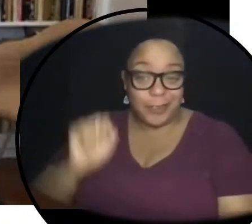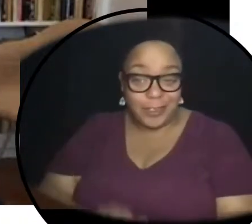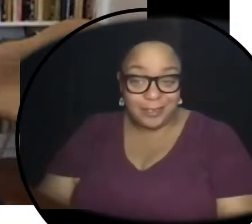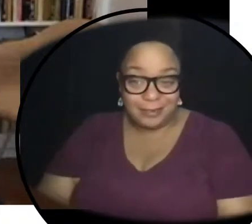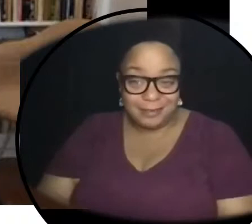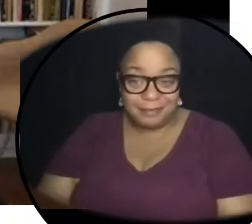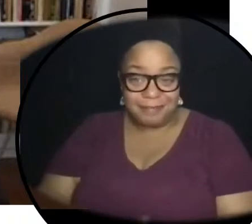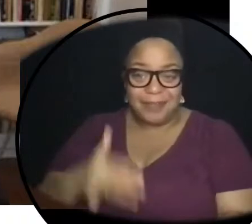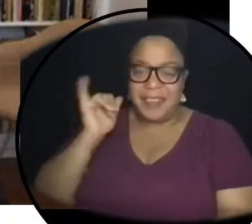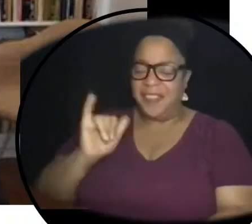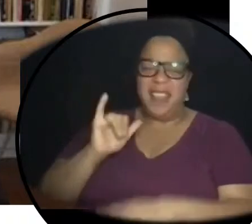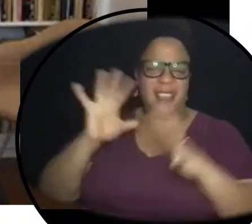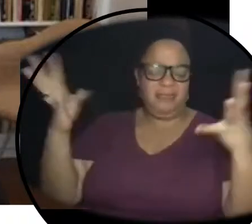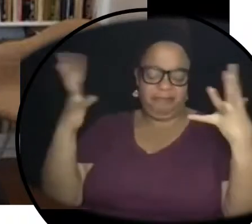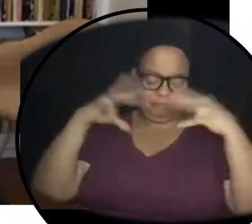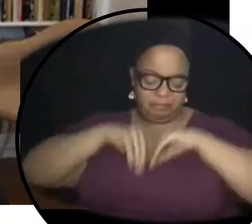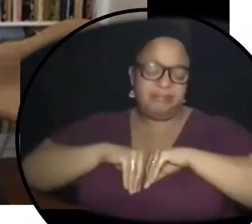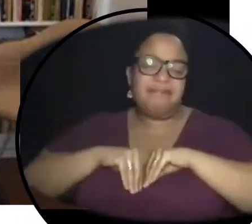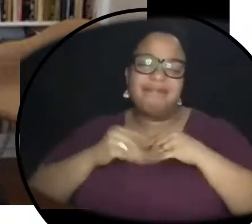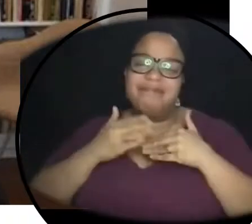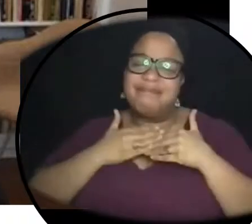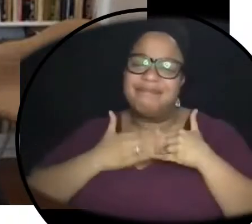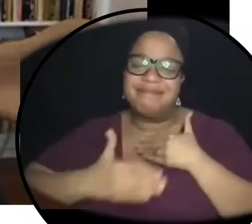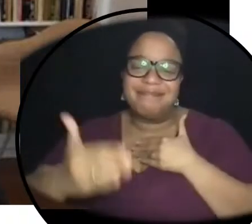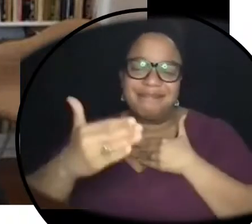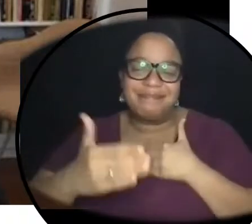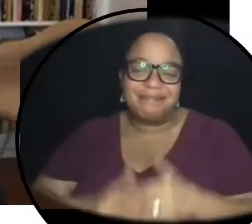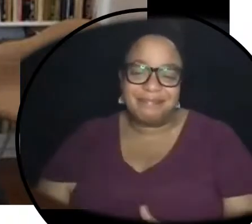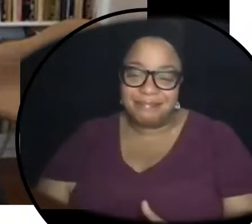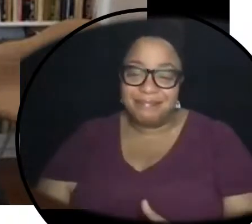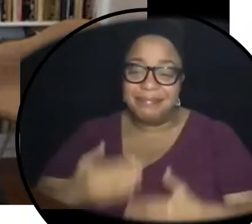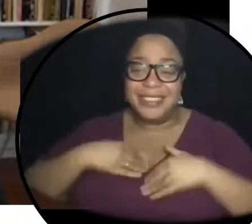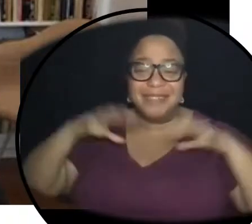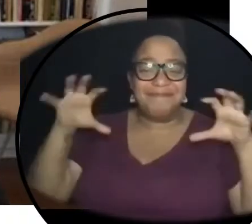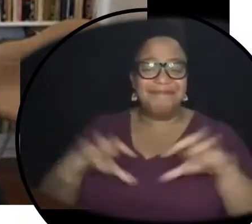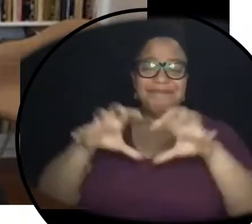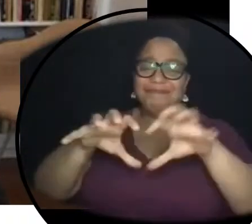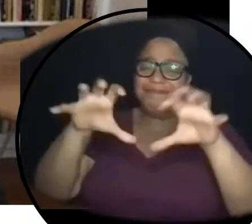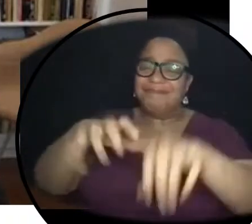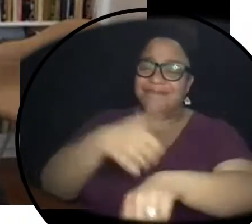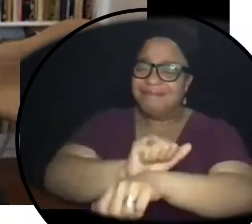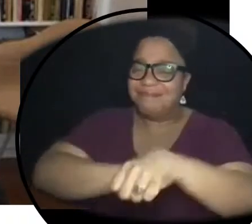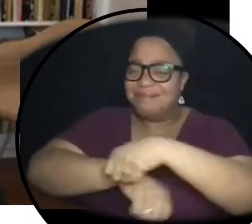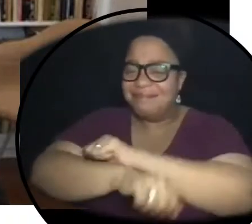jail. And I remember